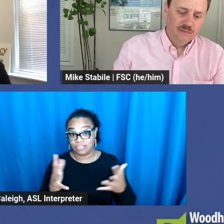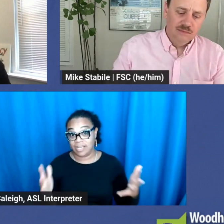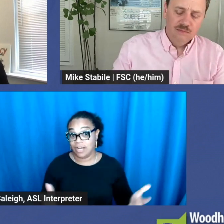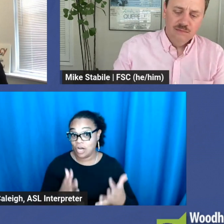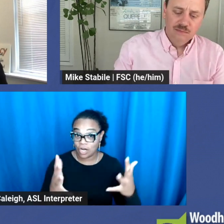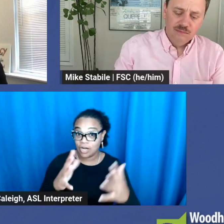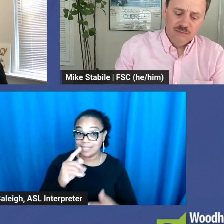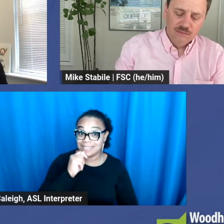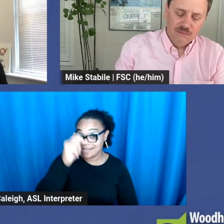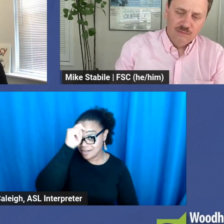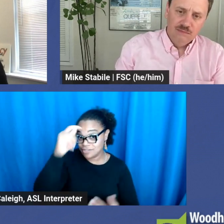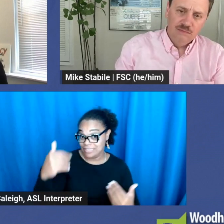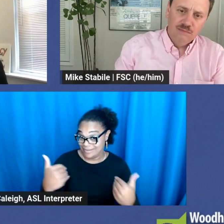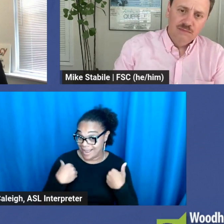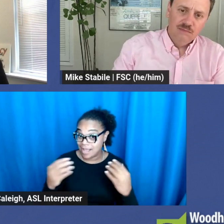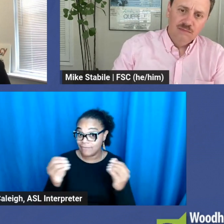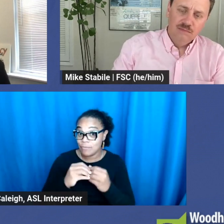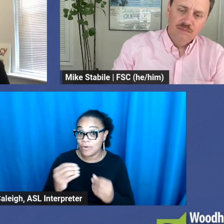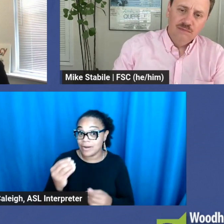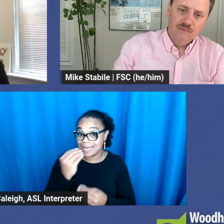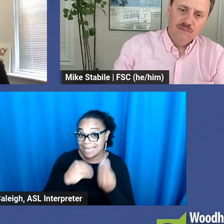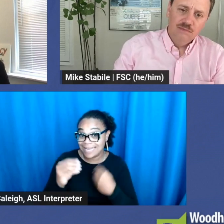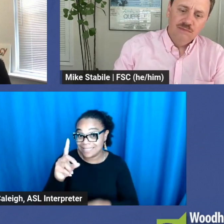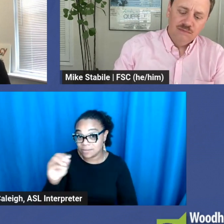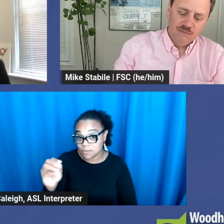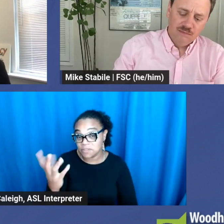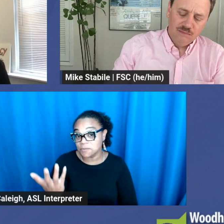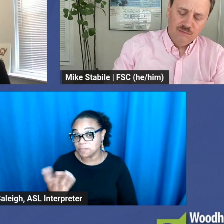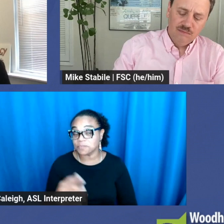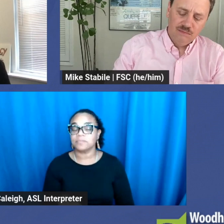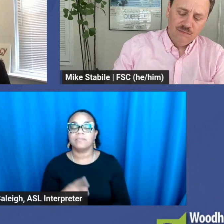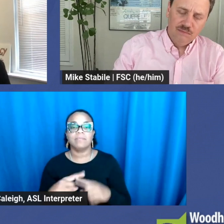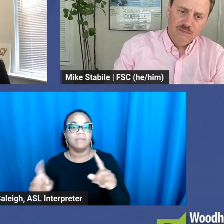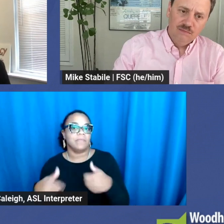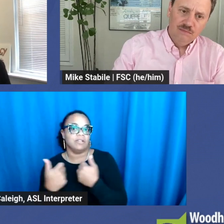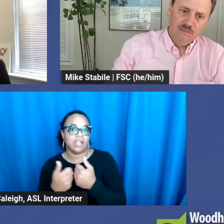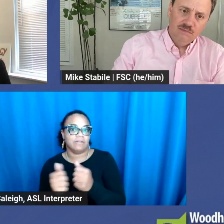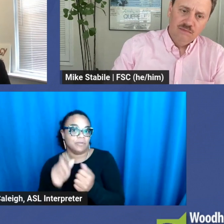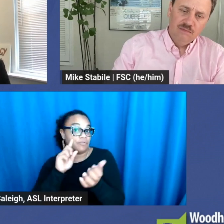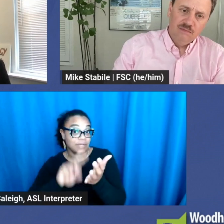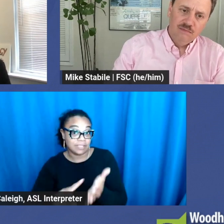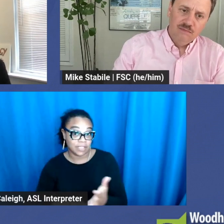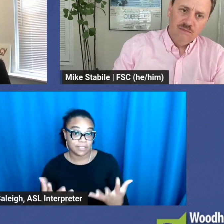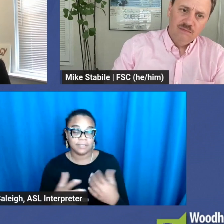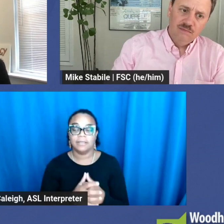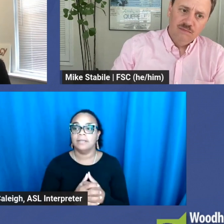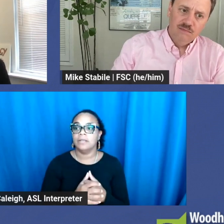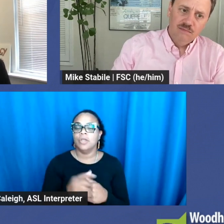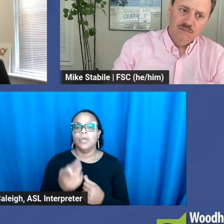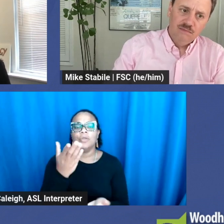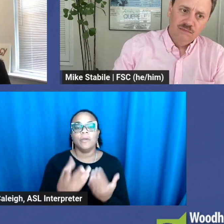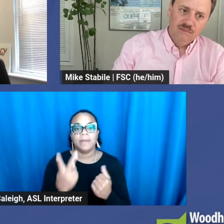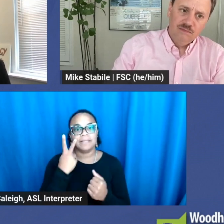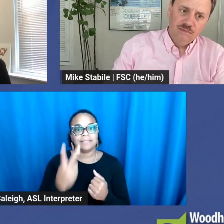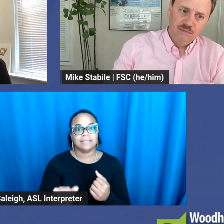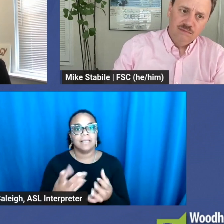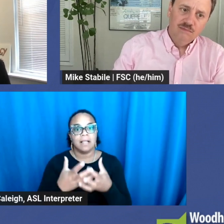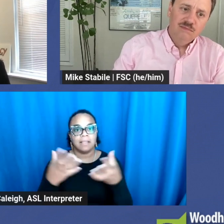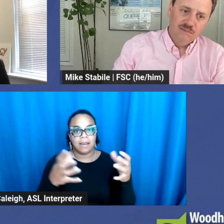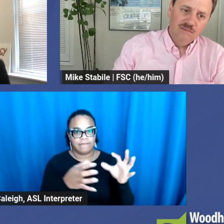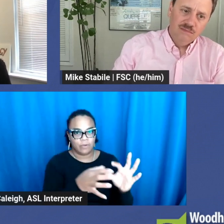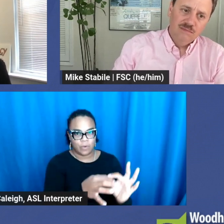eating disorders? I think the challenge, though, in the research that's out there is where you might see a lot of